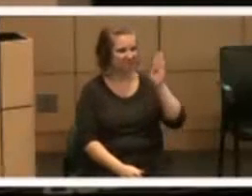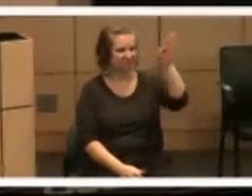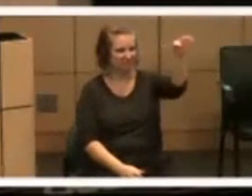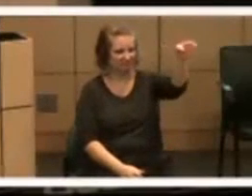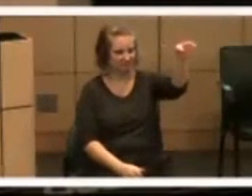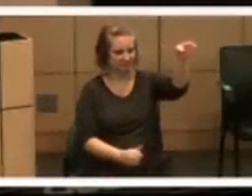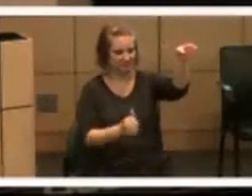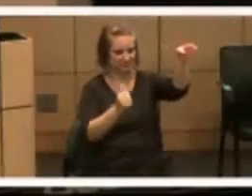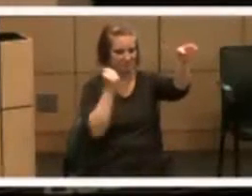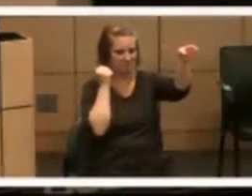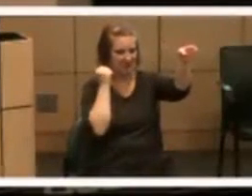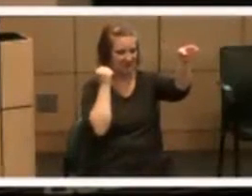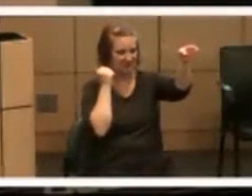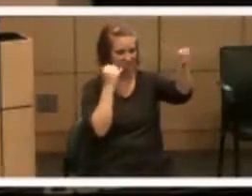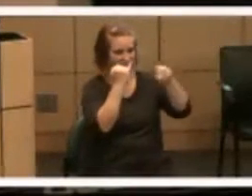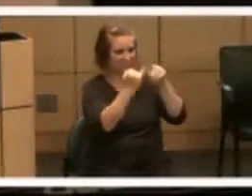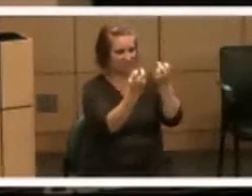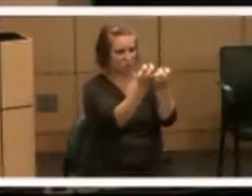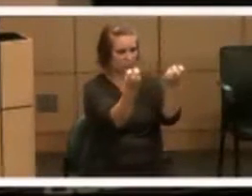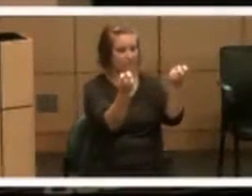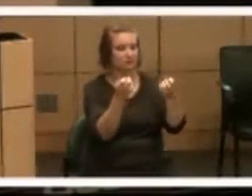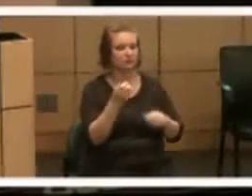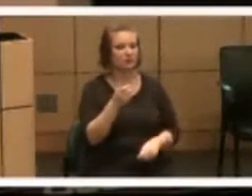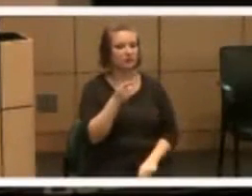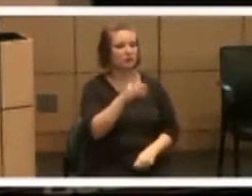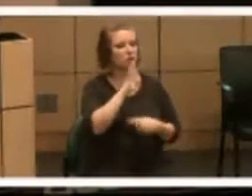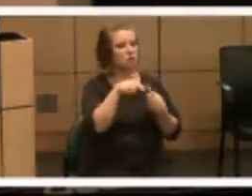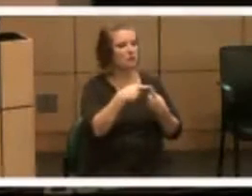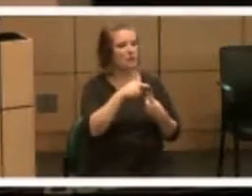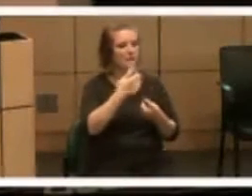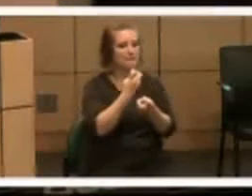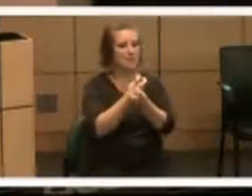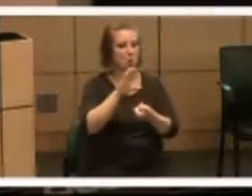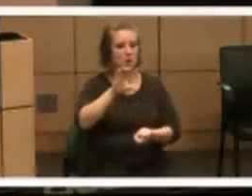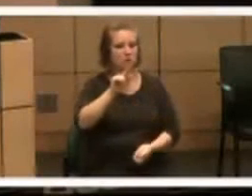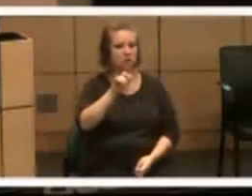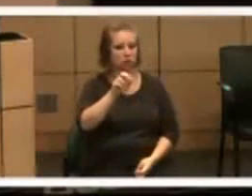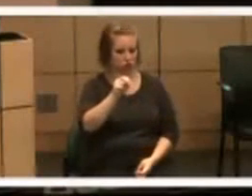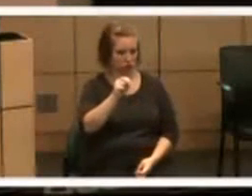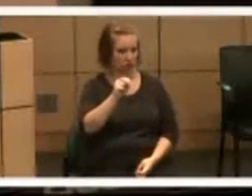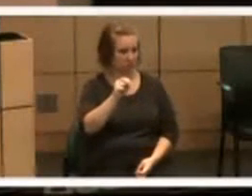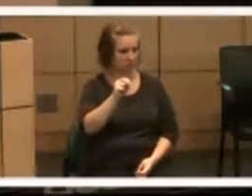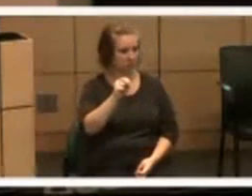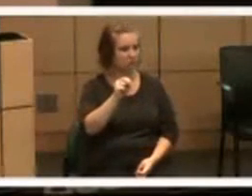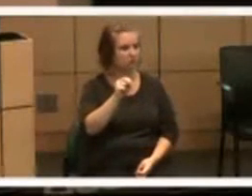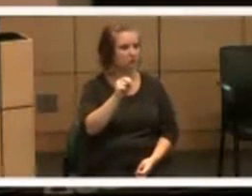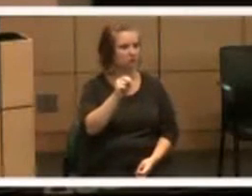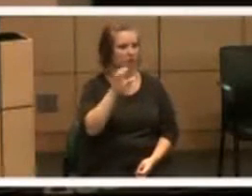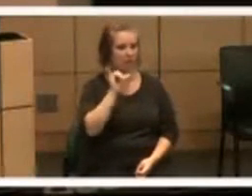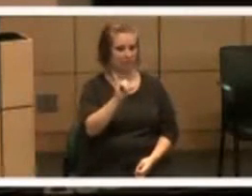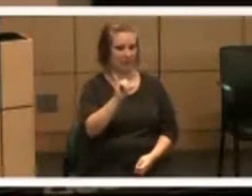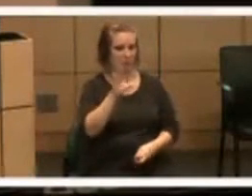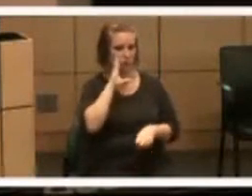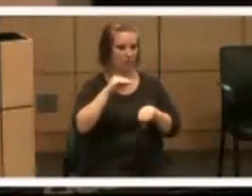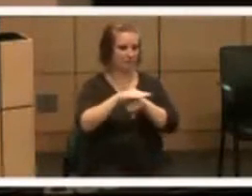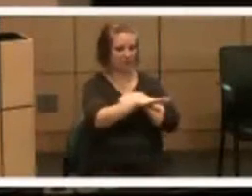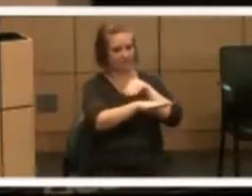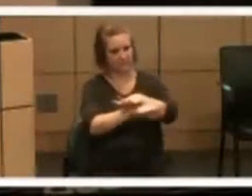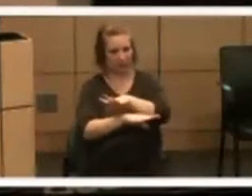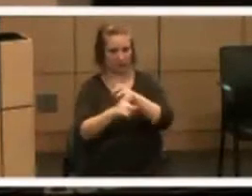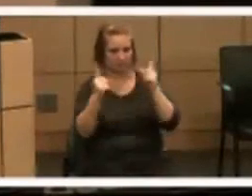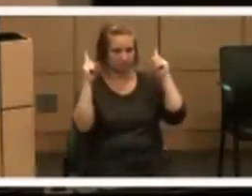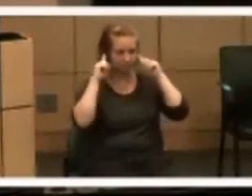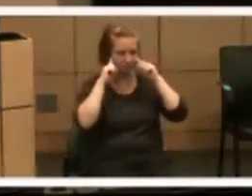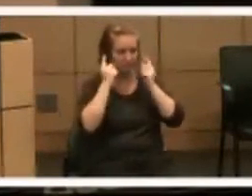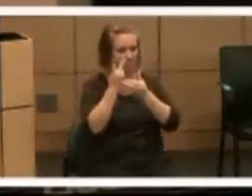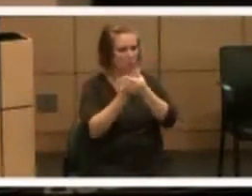You spoke earlier about how bone conduction aid takes the signal to both sides of the hearing apparatus,